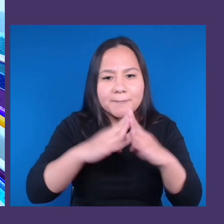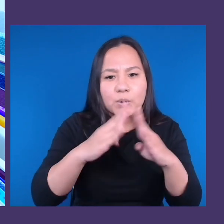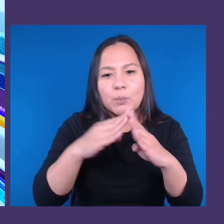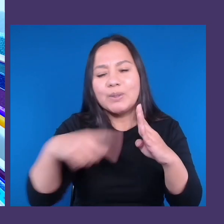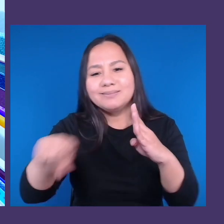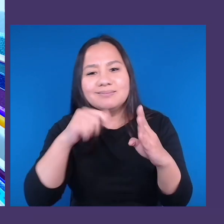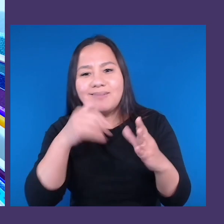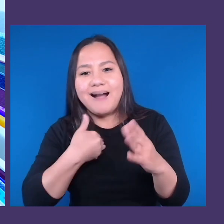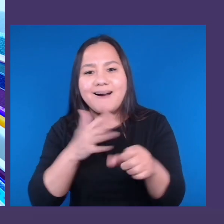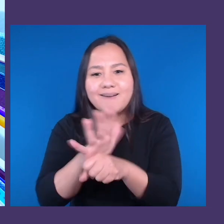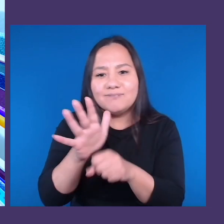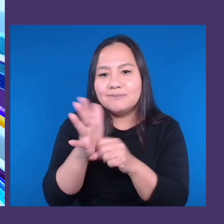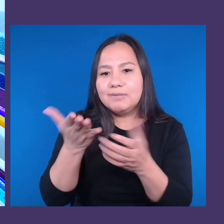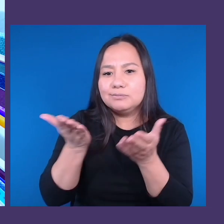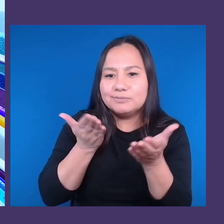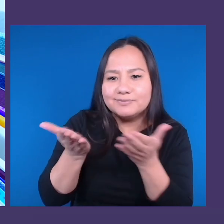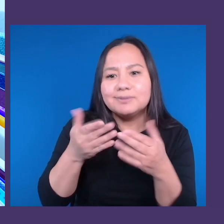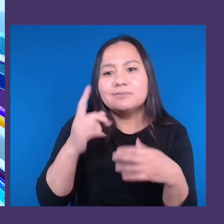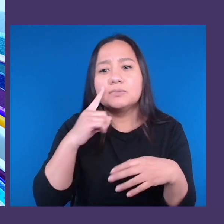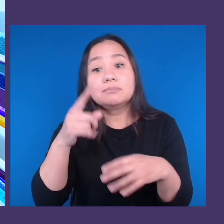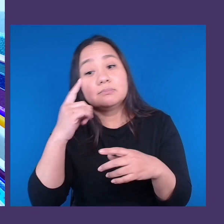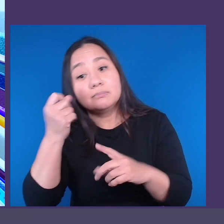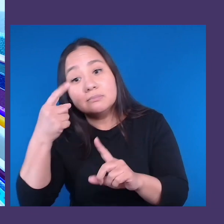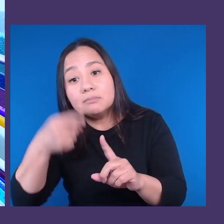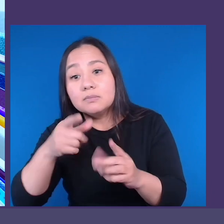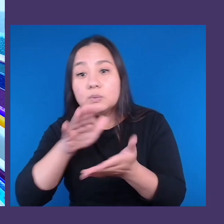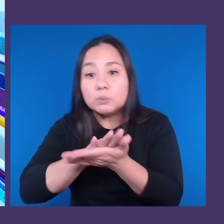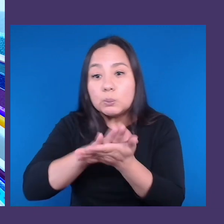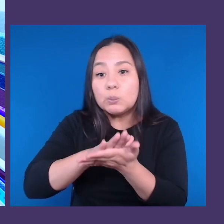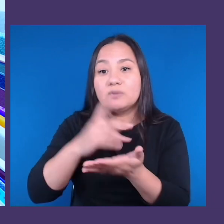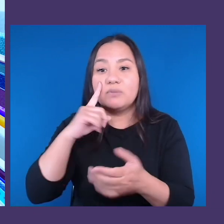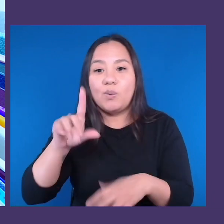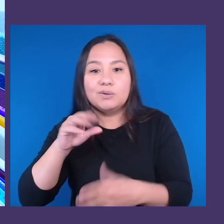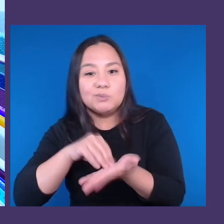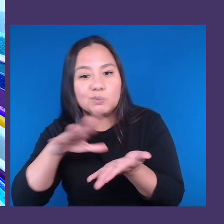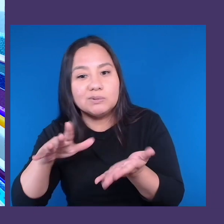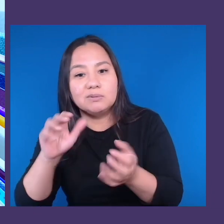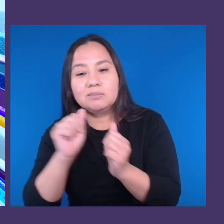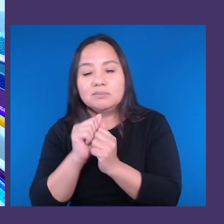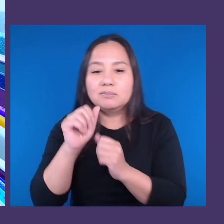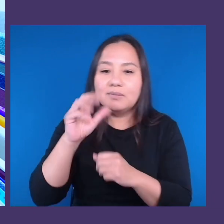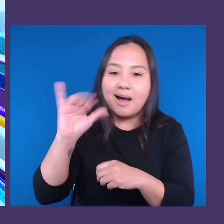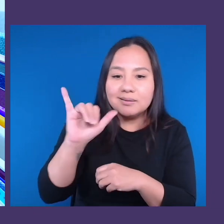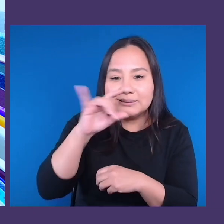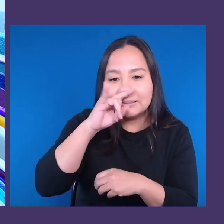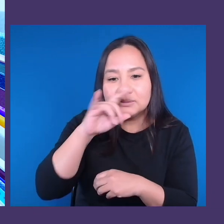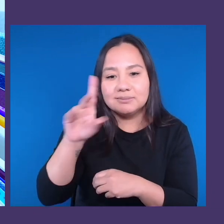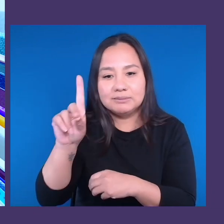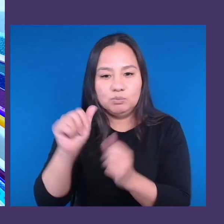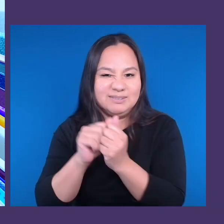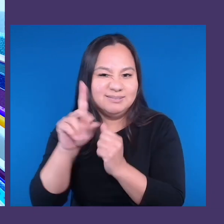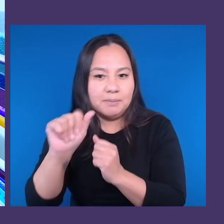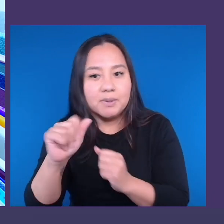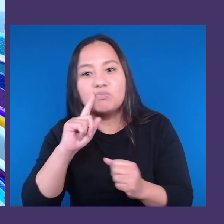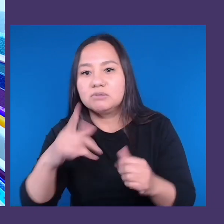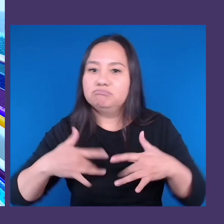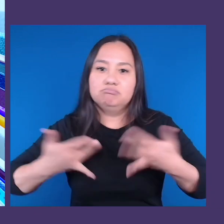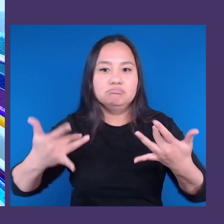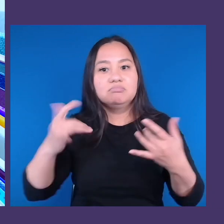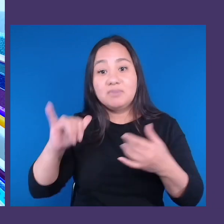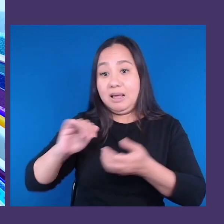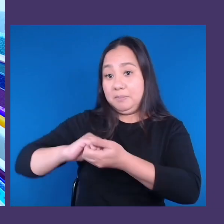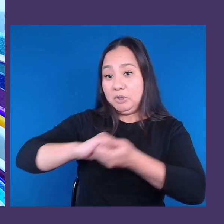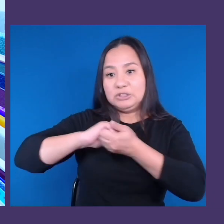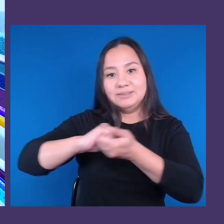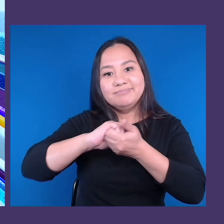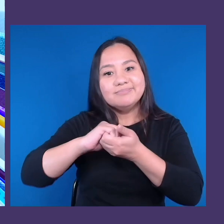disabilities. So we are really delighted at that partnership and having been able to build out to 14 schools now where kids have